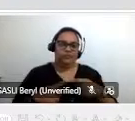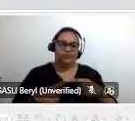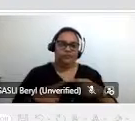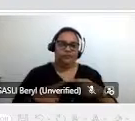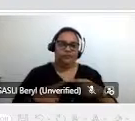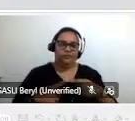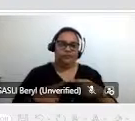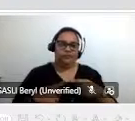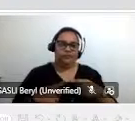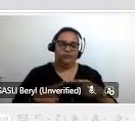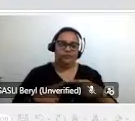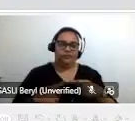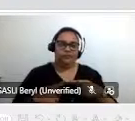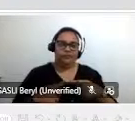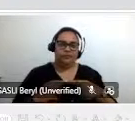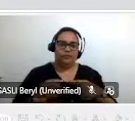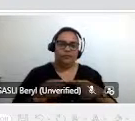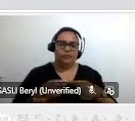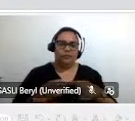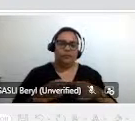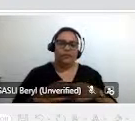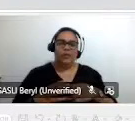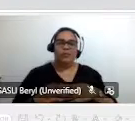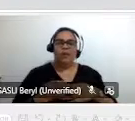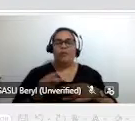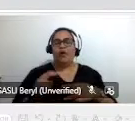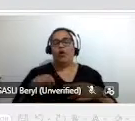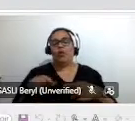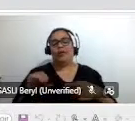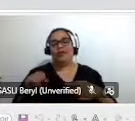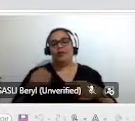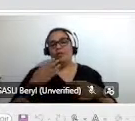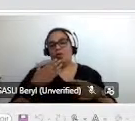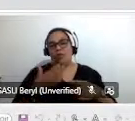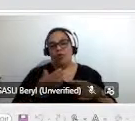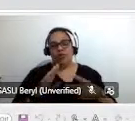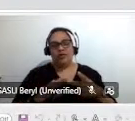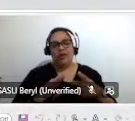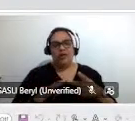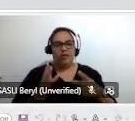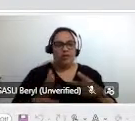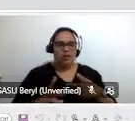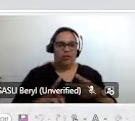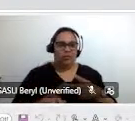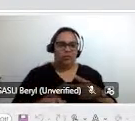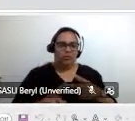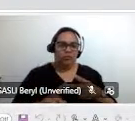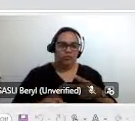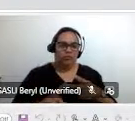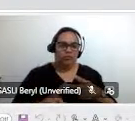Member Gwentu is proposing. Seconder.